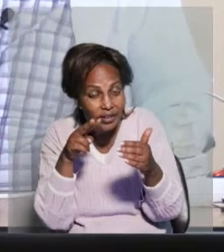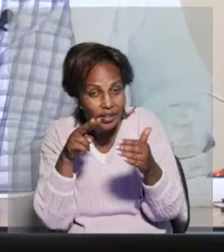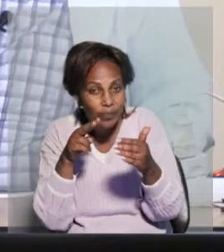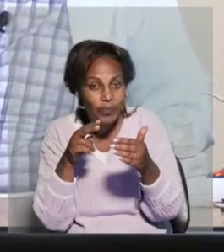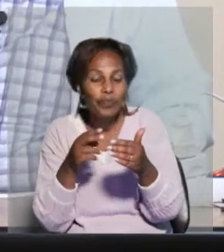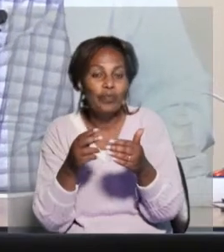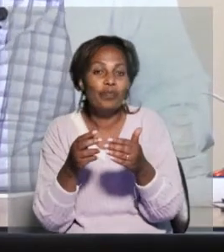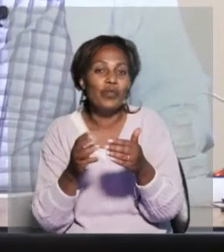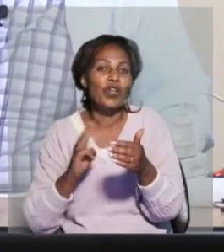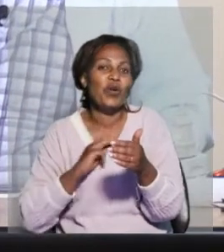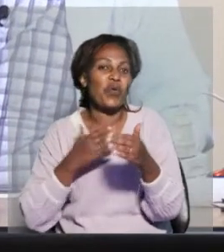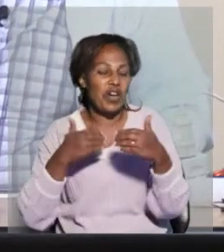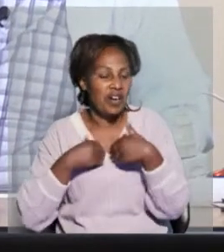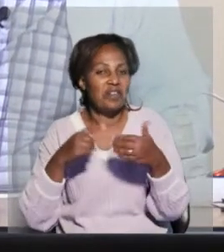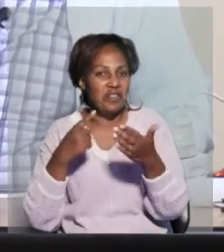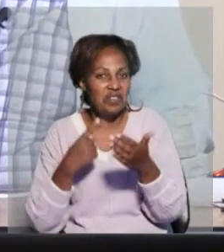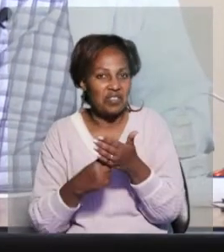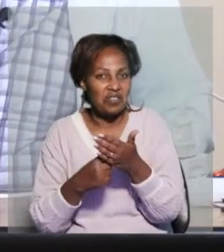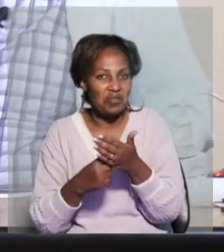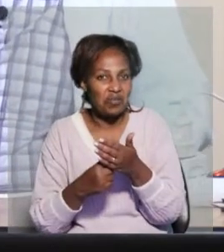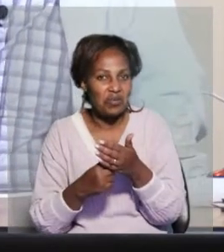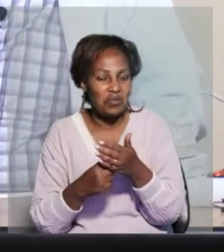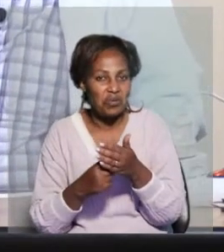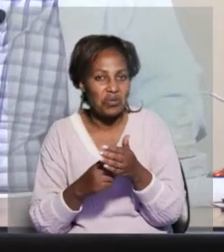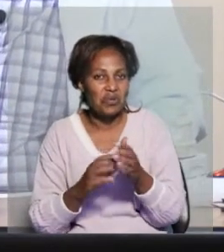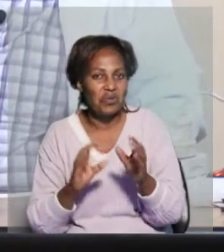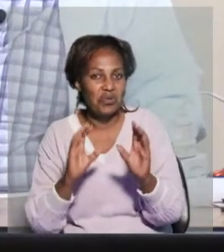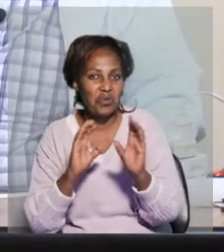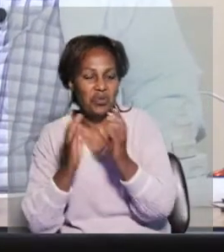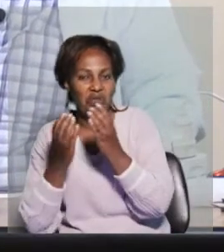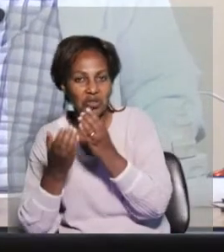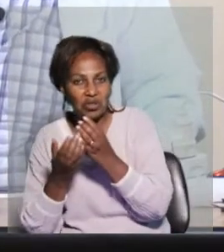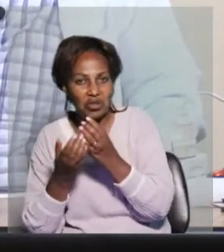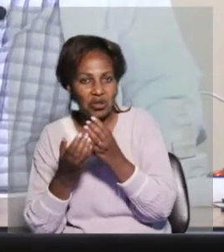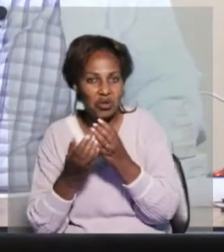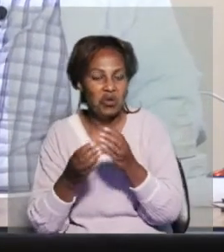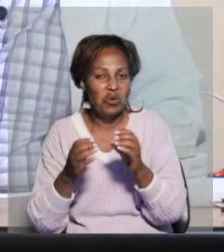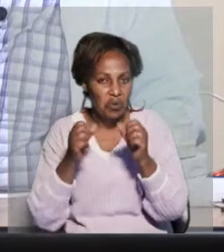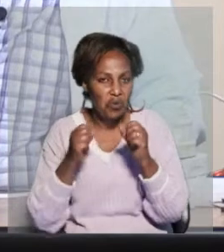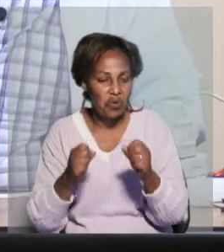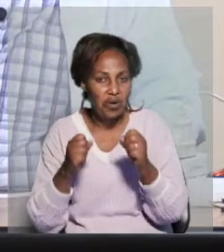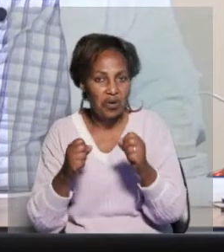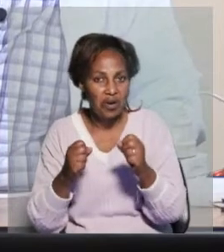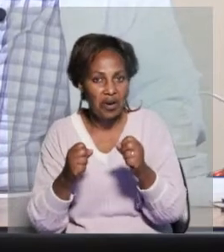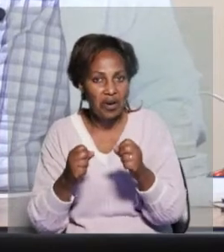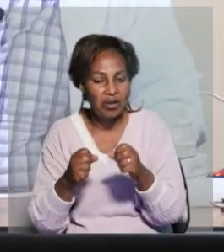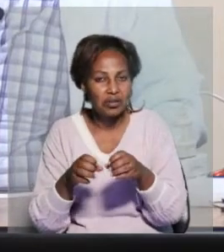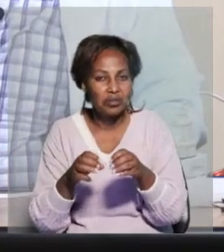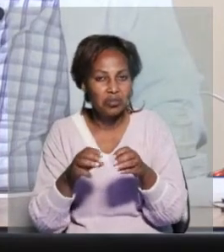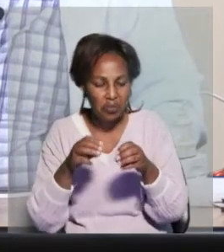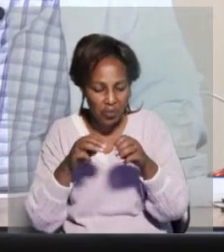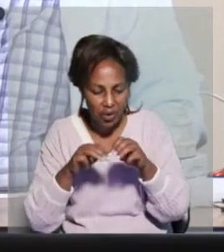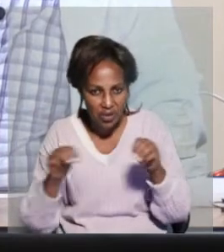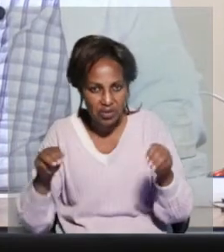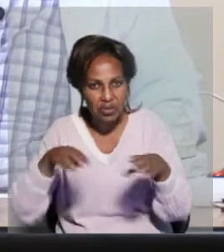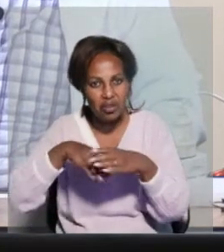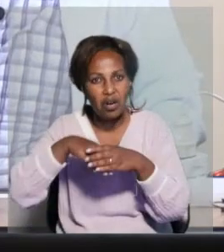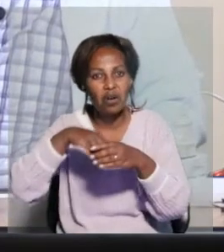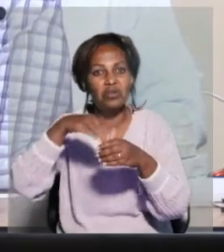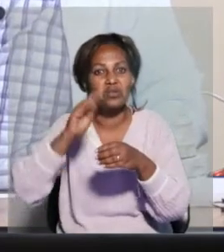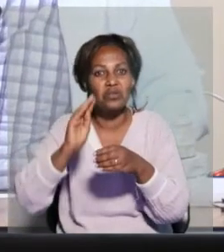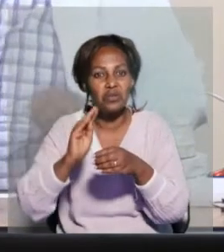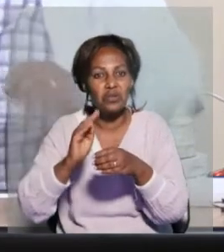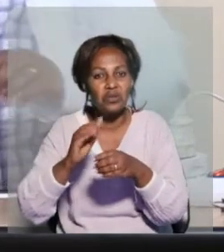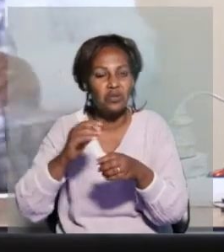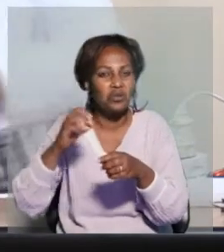Yeah. We have this facility. Yeah. We can measure the output of the voltage. Solar